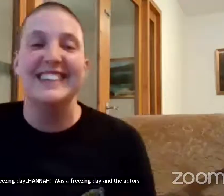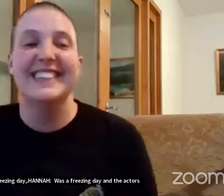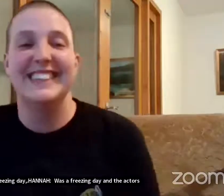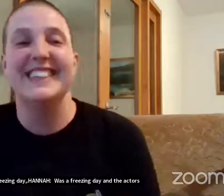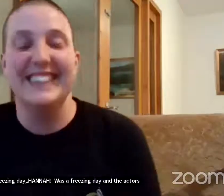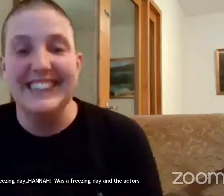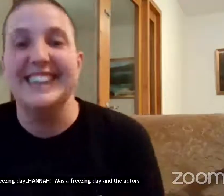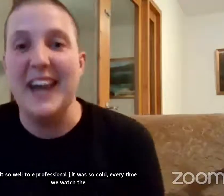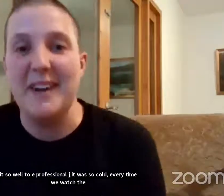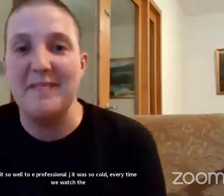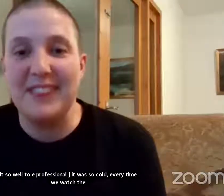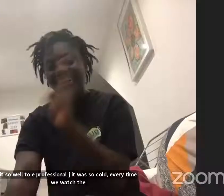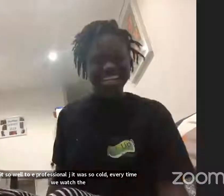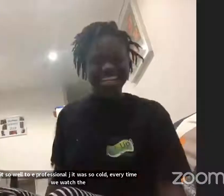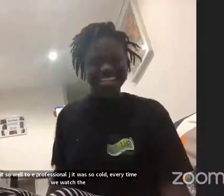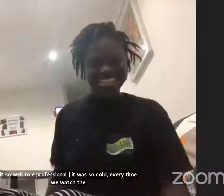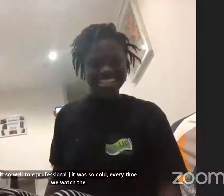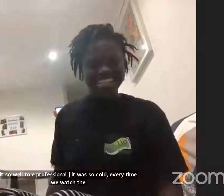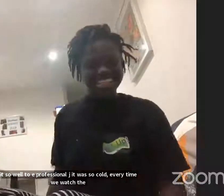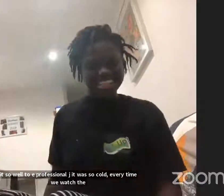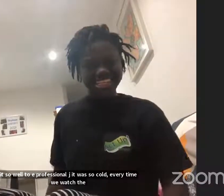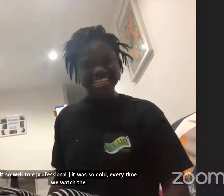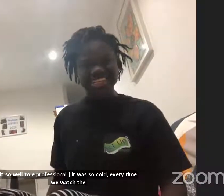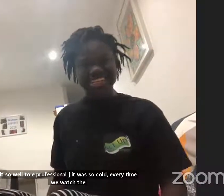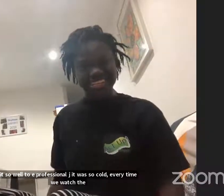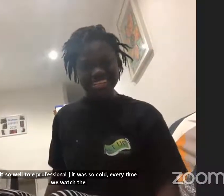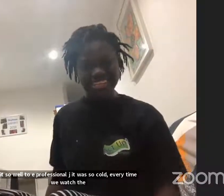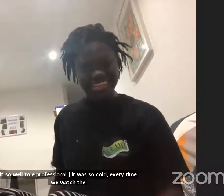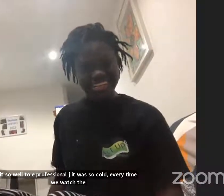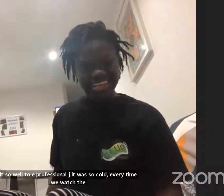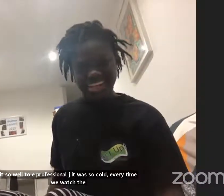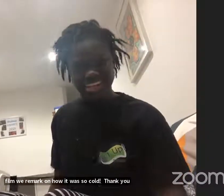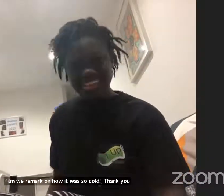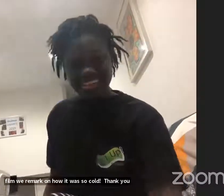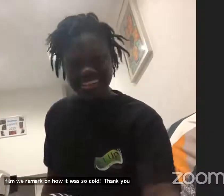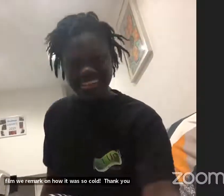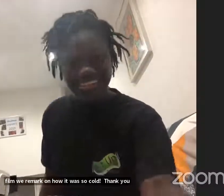cold. Yeah. Thank you, Ella.